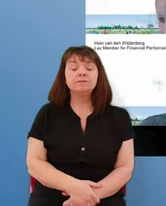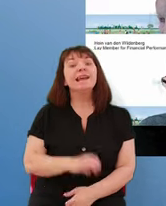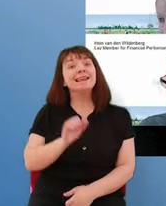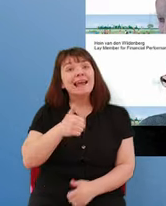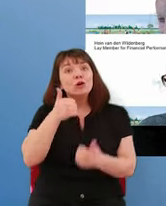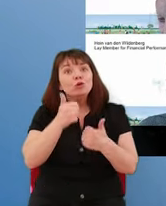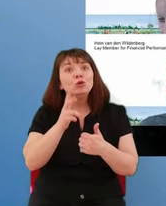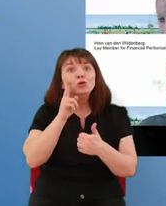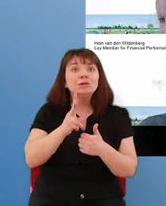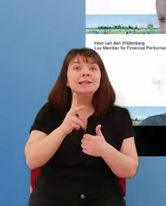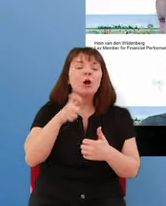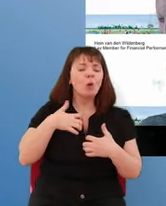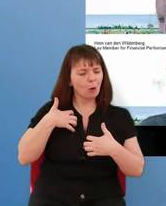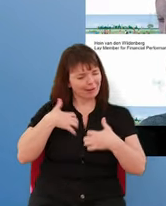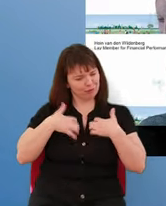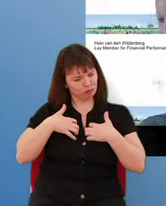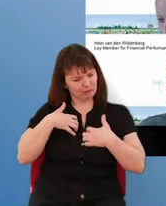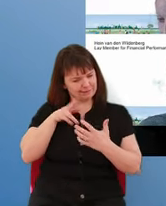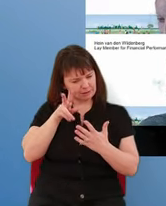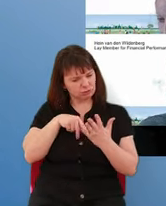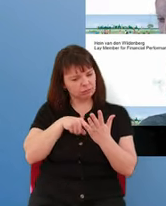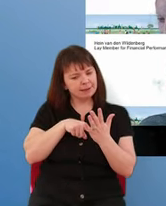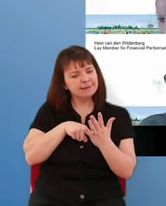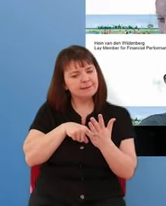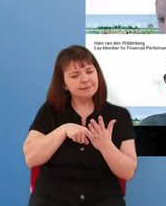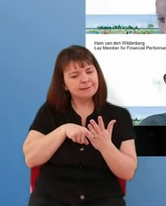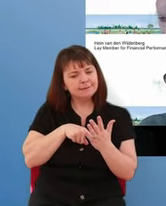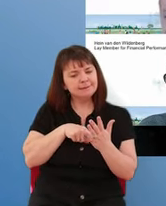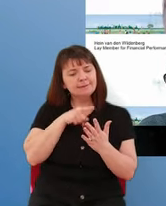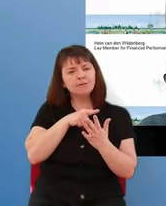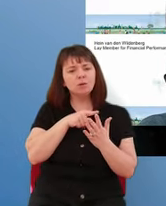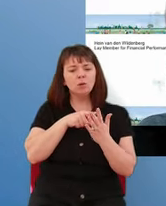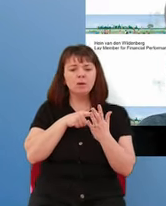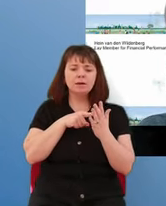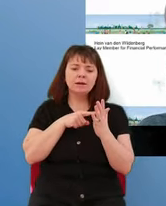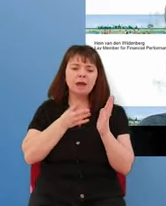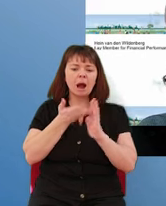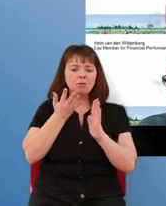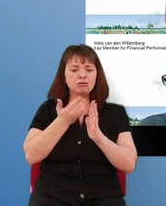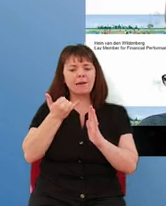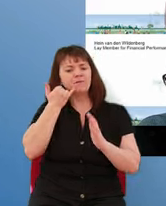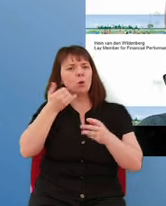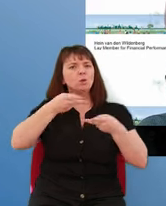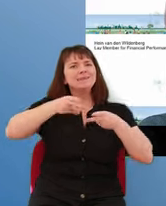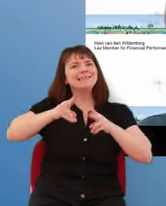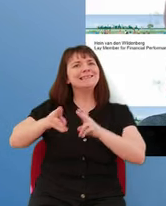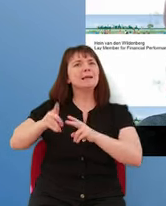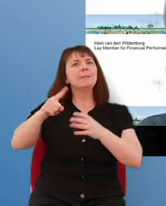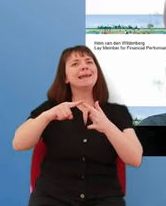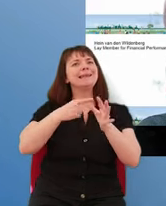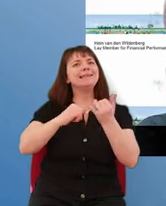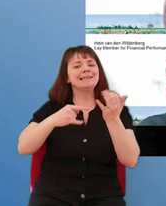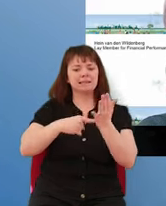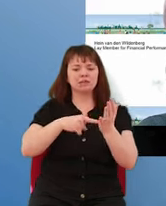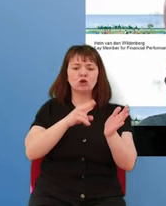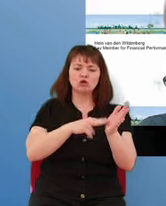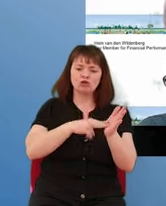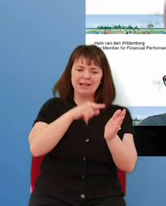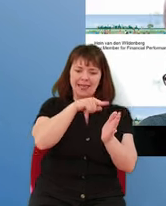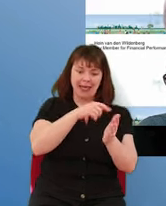software system in East Norwich has helped them to improve service quality. So that's something to keep in mind